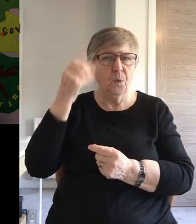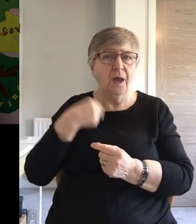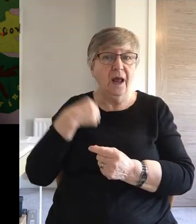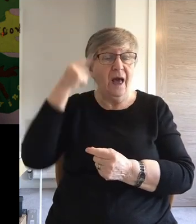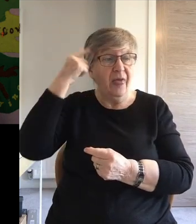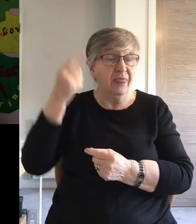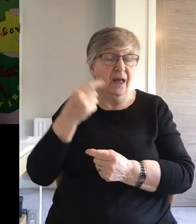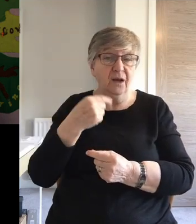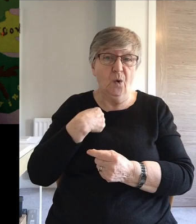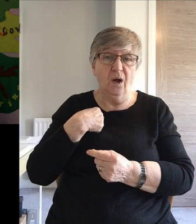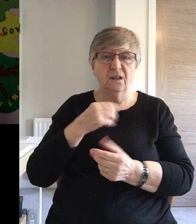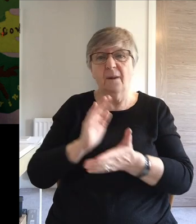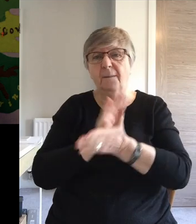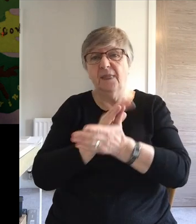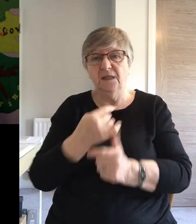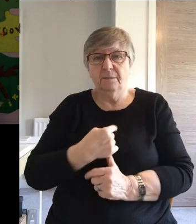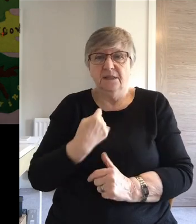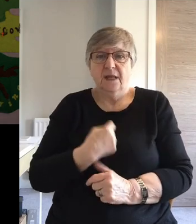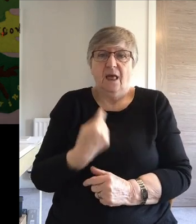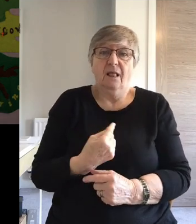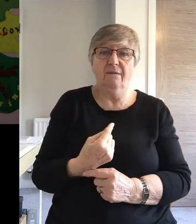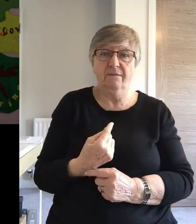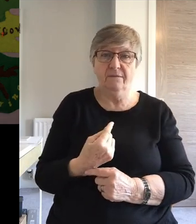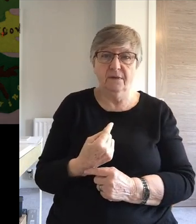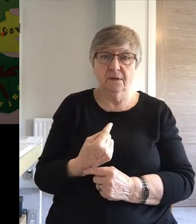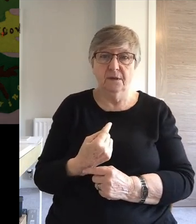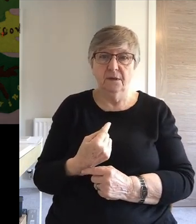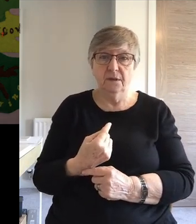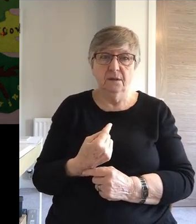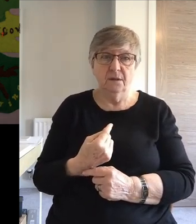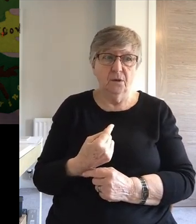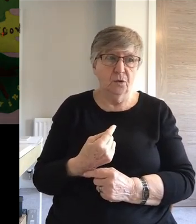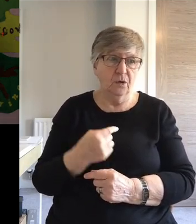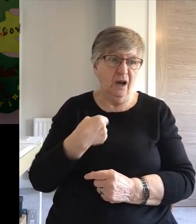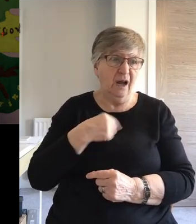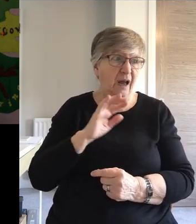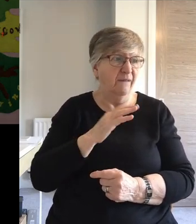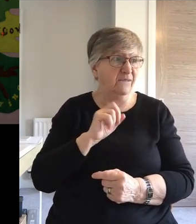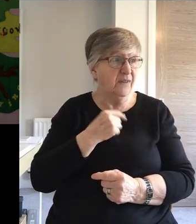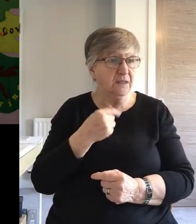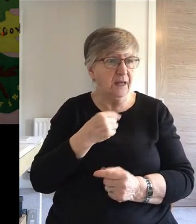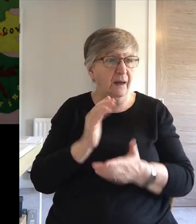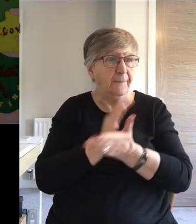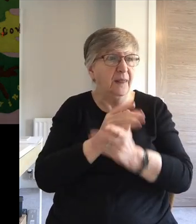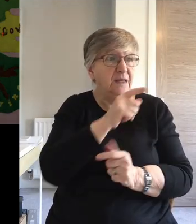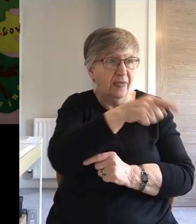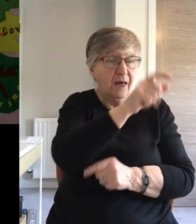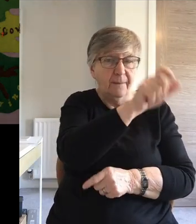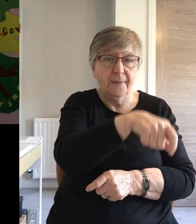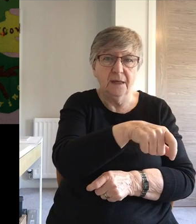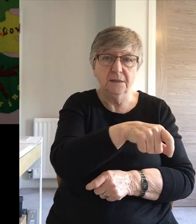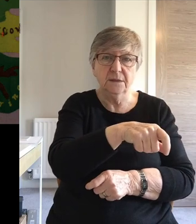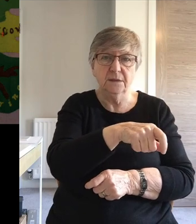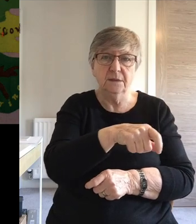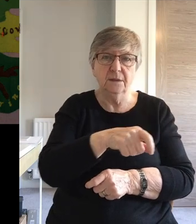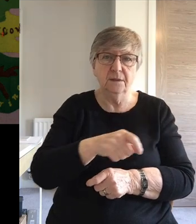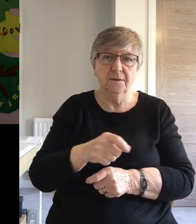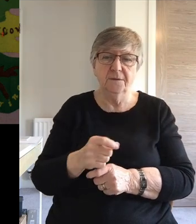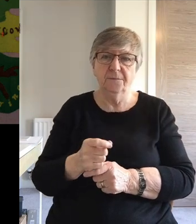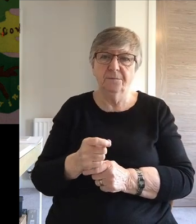For when I think I can just please myself, or that I have to first please this person or that person or whatever,